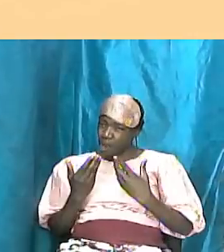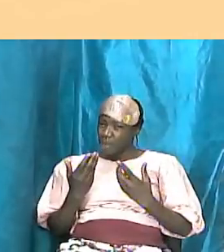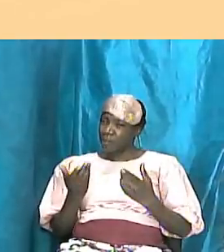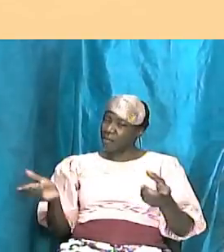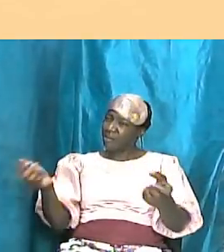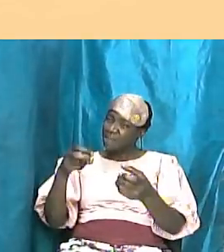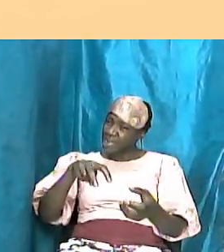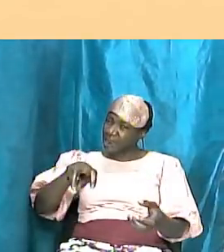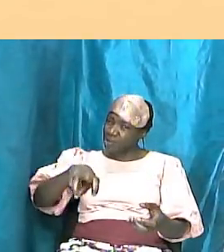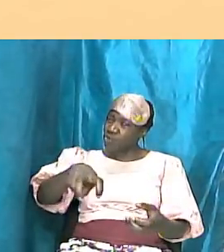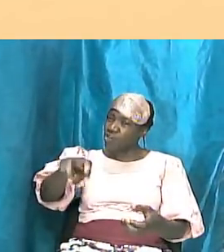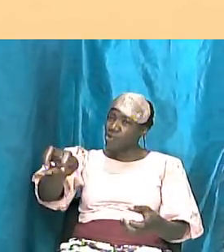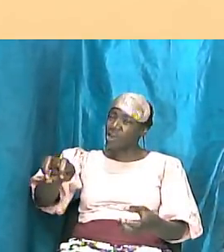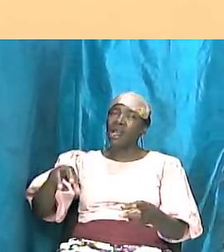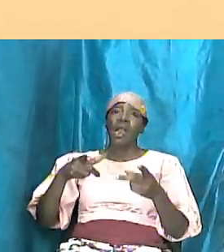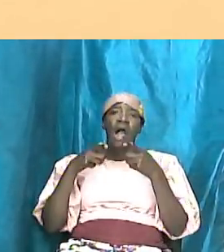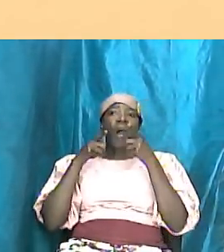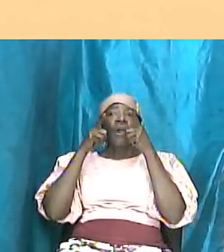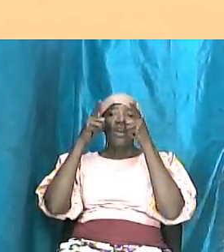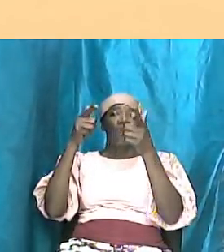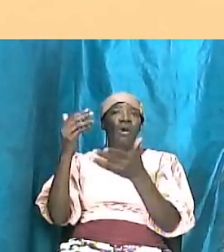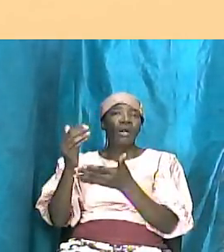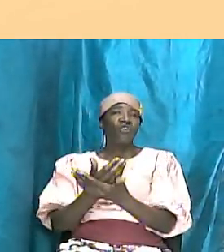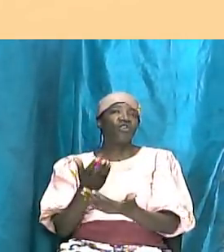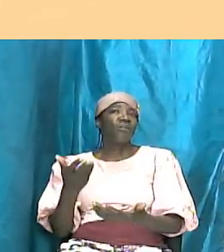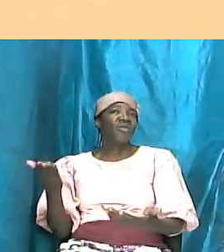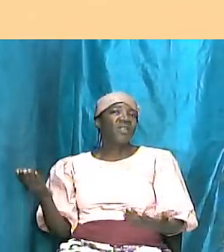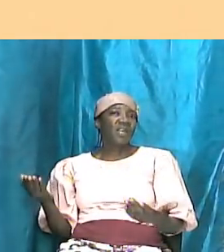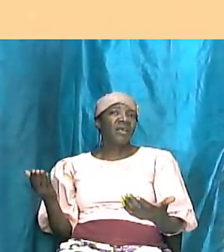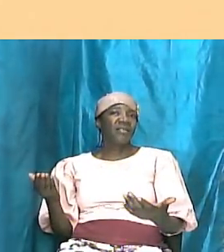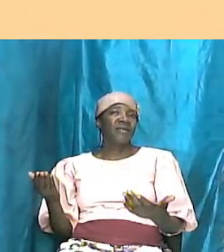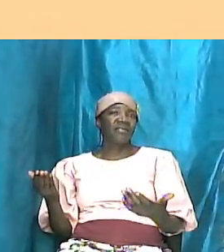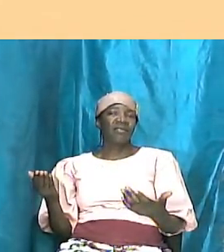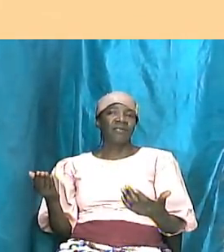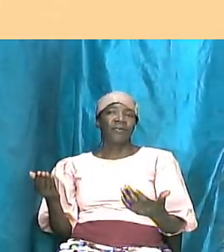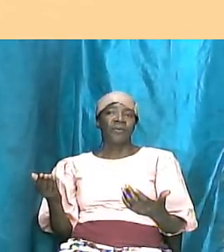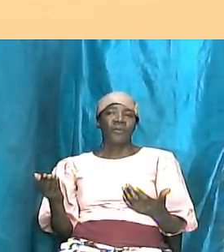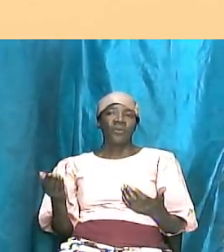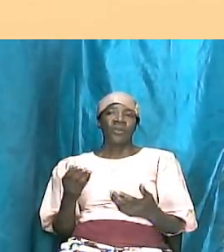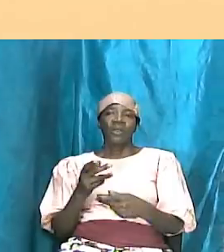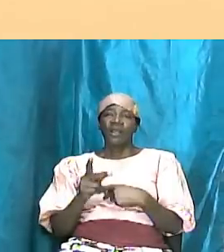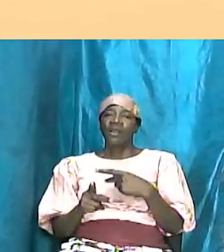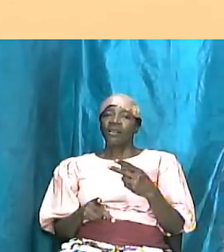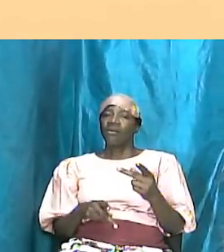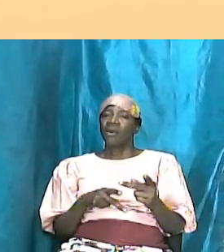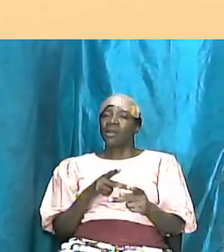we look at a few things, brothers and sisters. I want us to take this journey to kind of